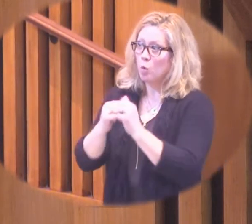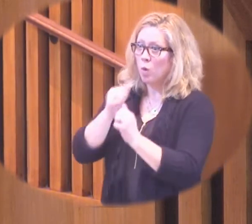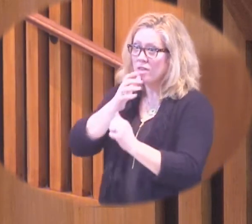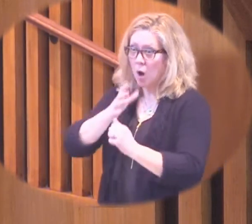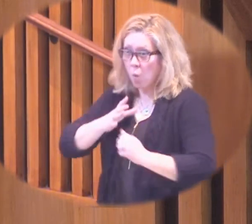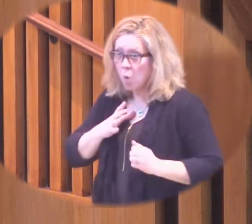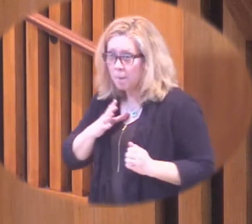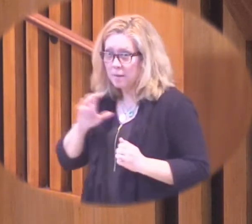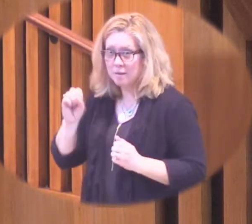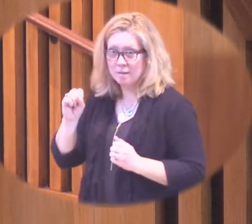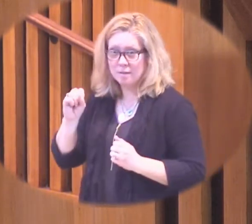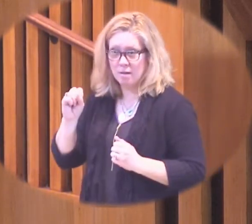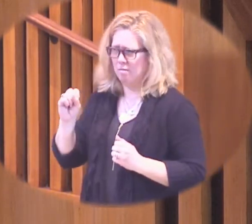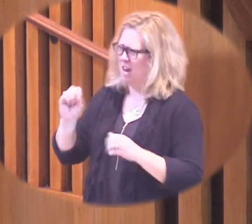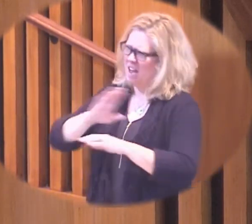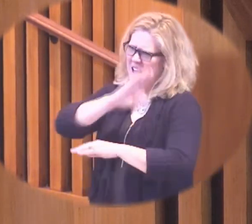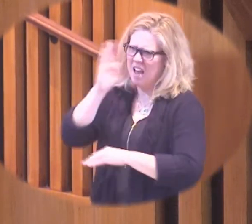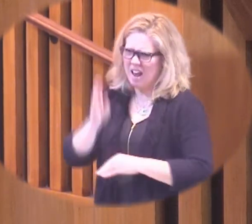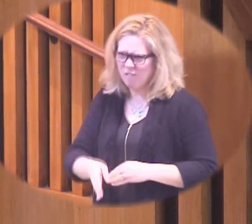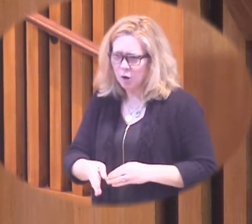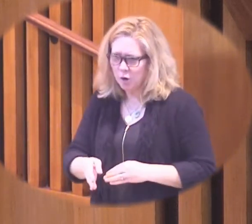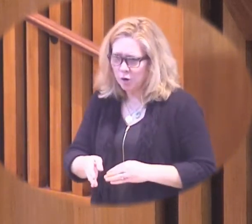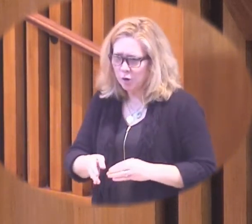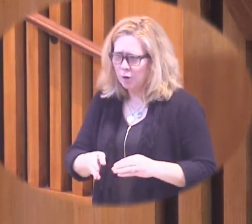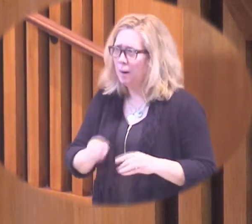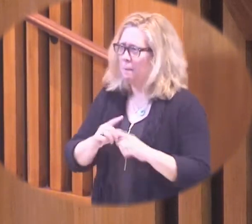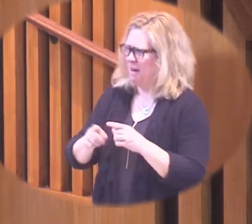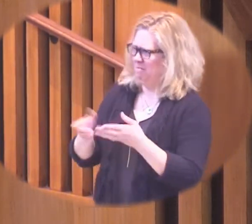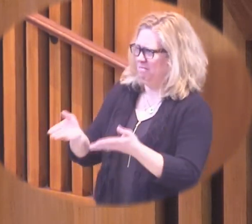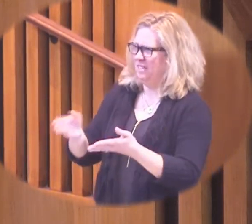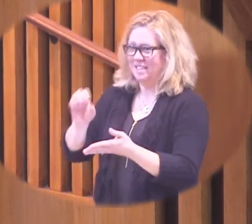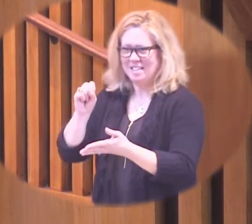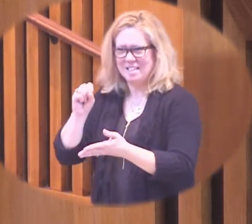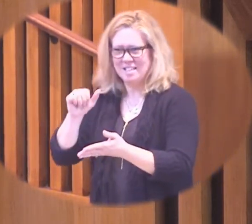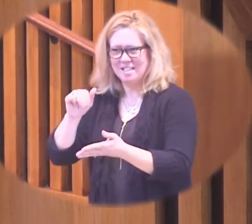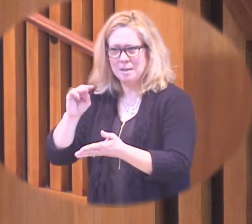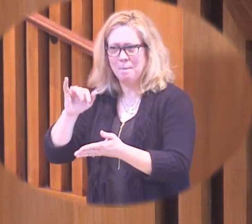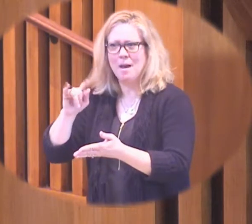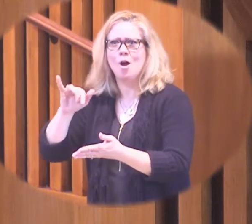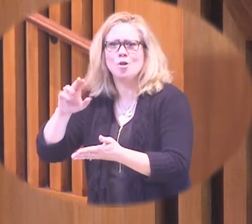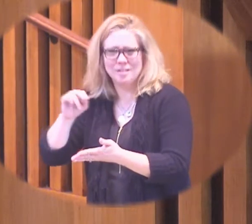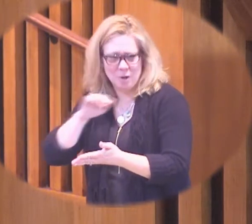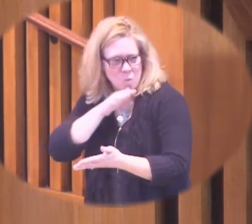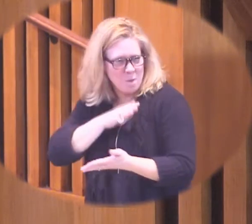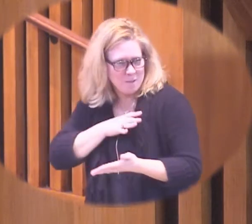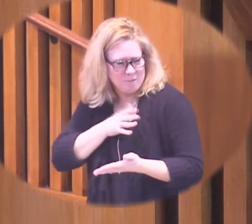woman, let alone a Samaritan woman.